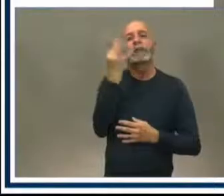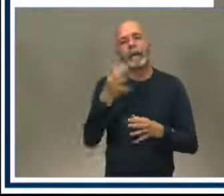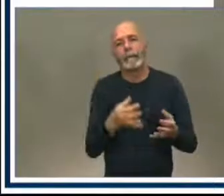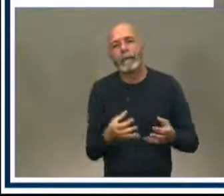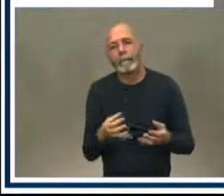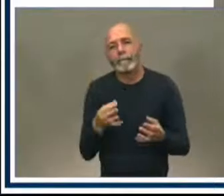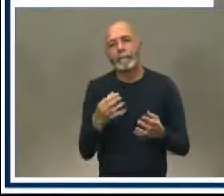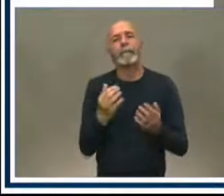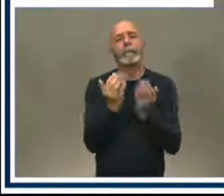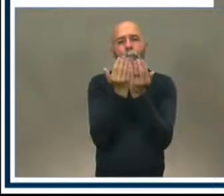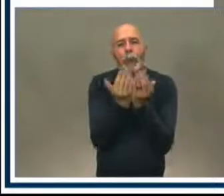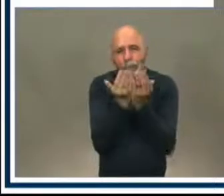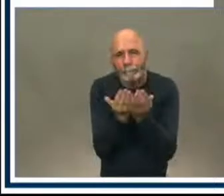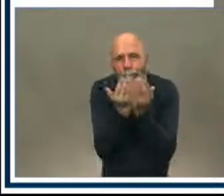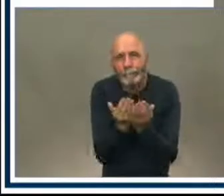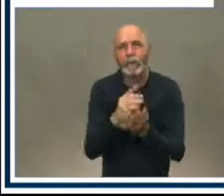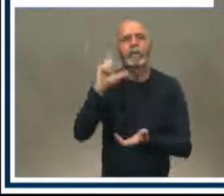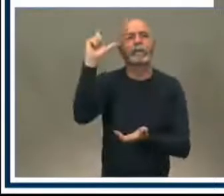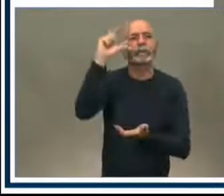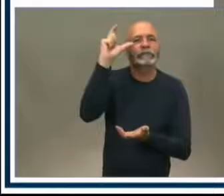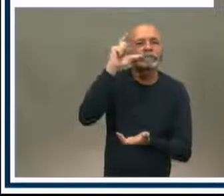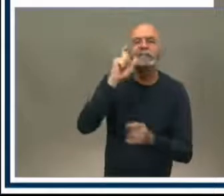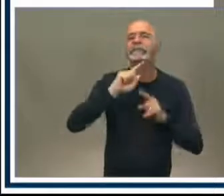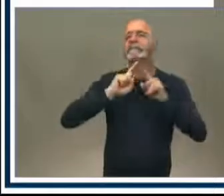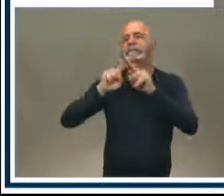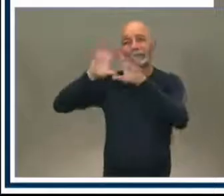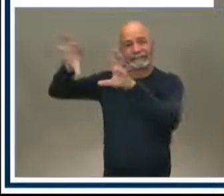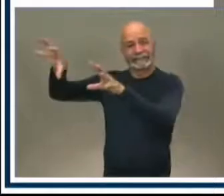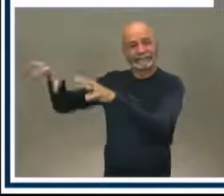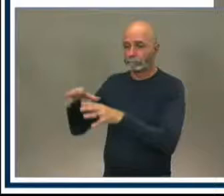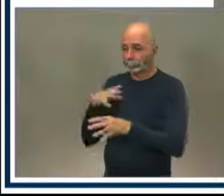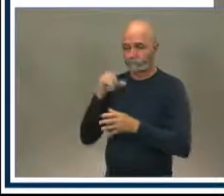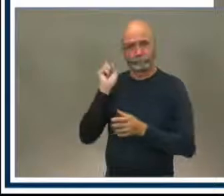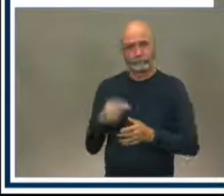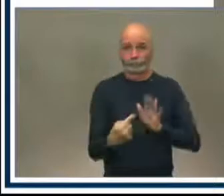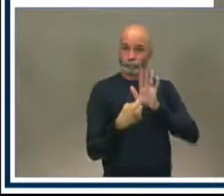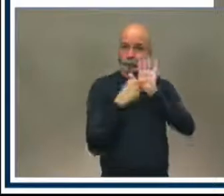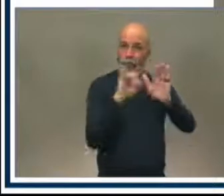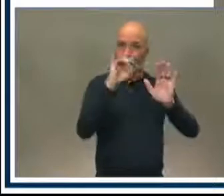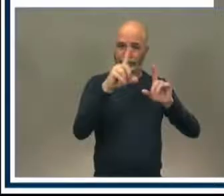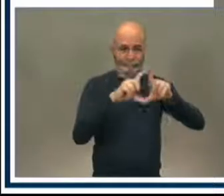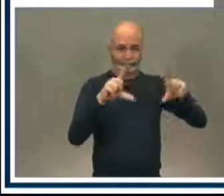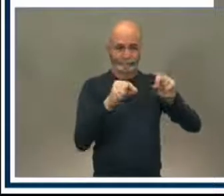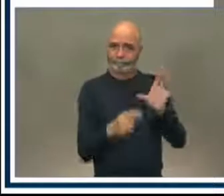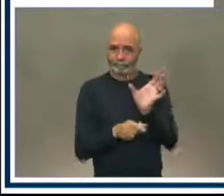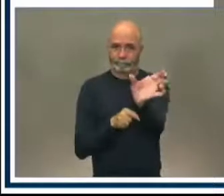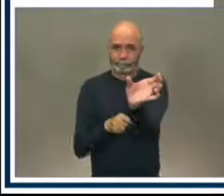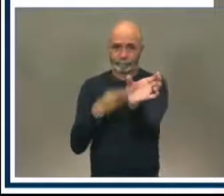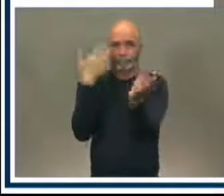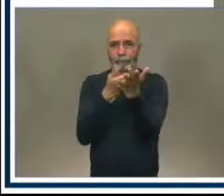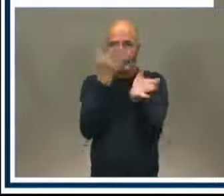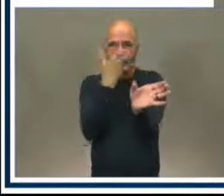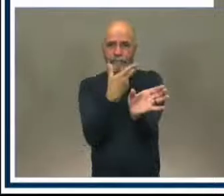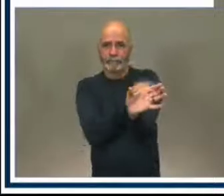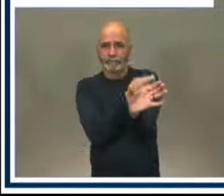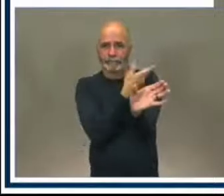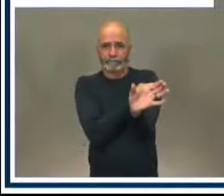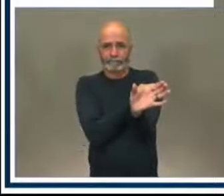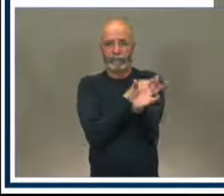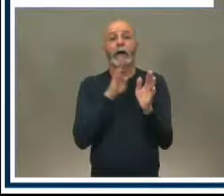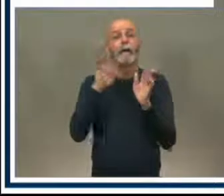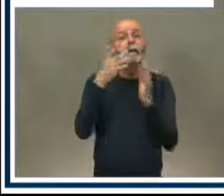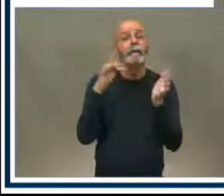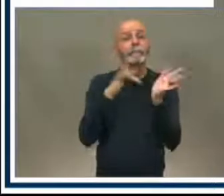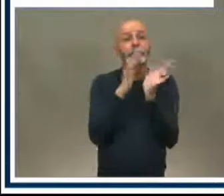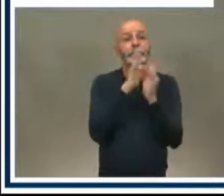that requires participants to show proof of vaccination. So this includes things like Bible studies, retreats, youth